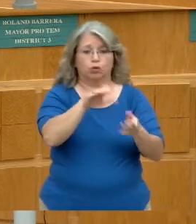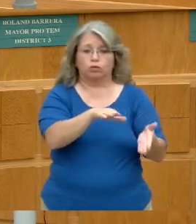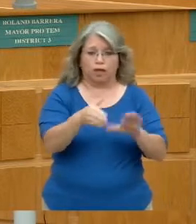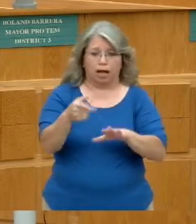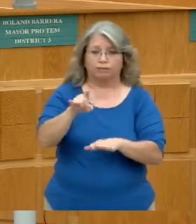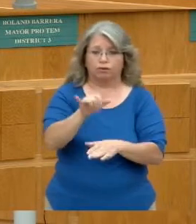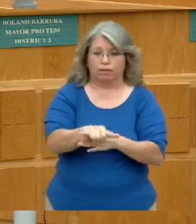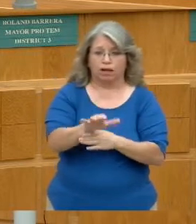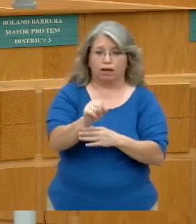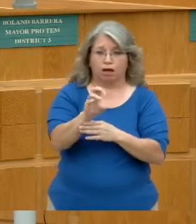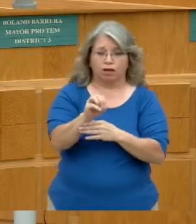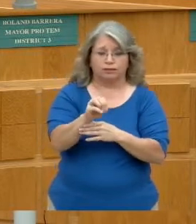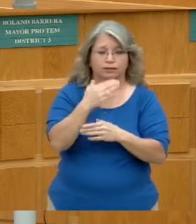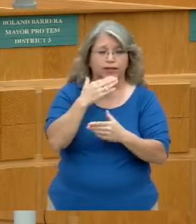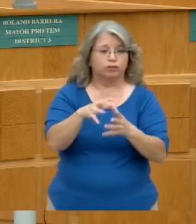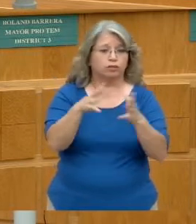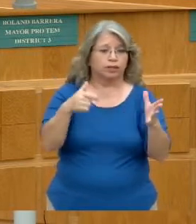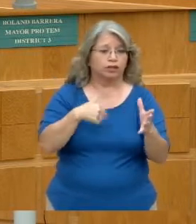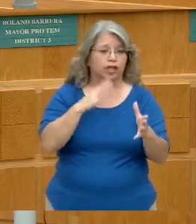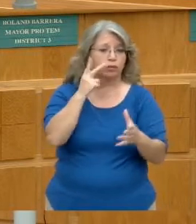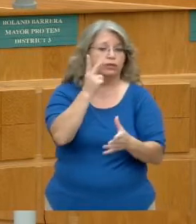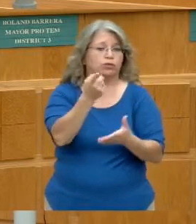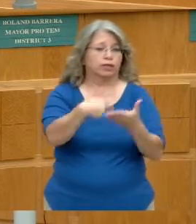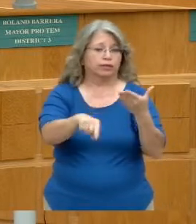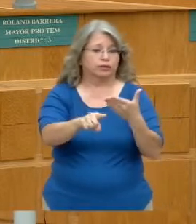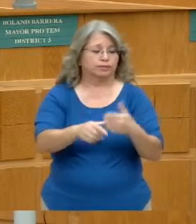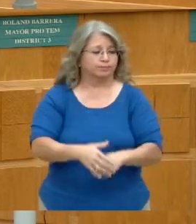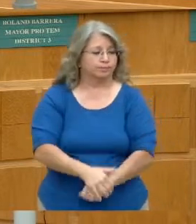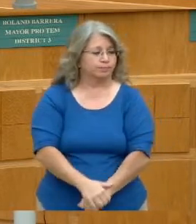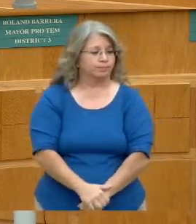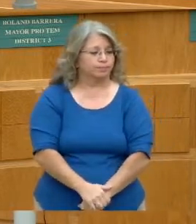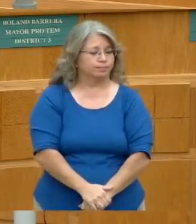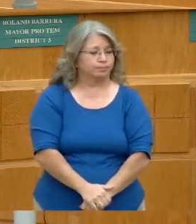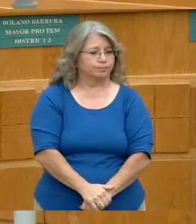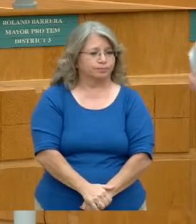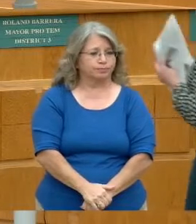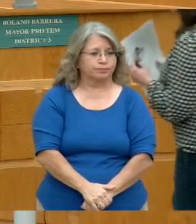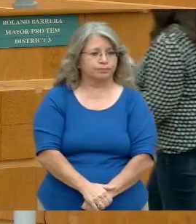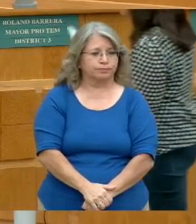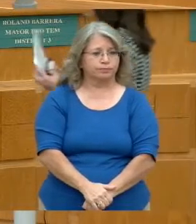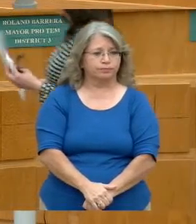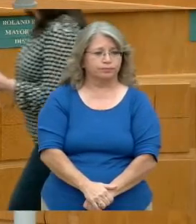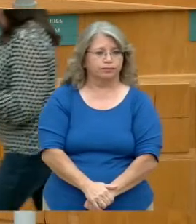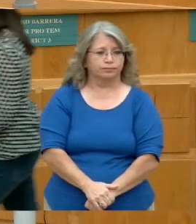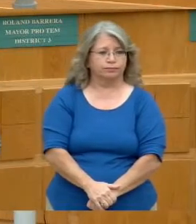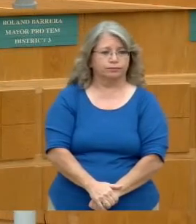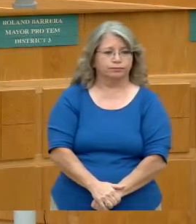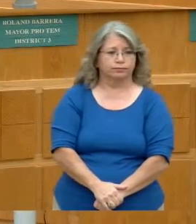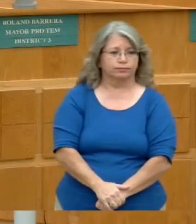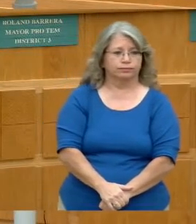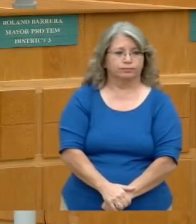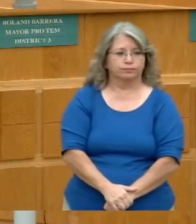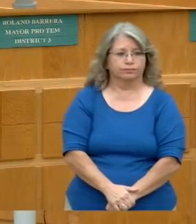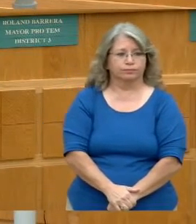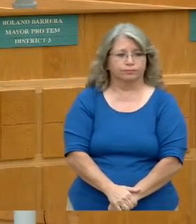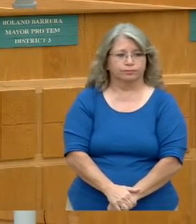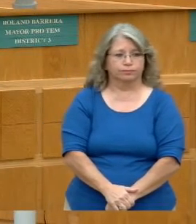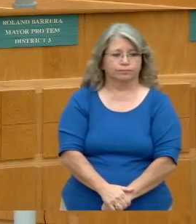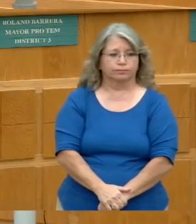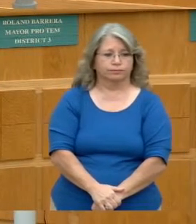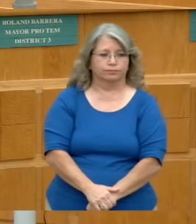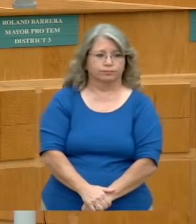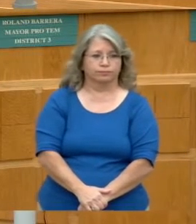so much. I'll see you next week. En resumen, el día de hoy se reportó una balacera en la base naval de la ciudad. El incidente continúa